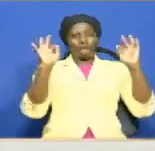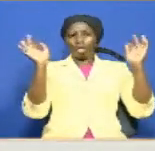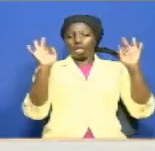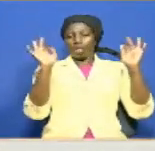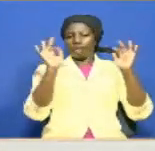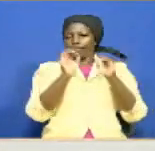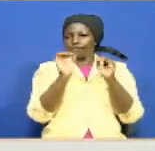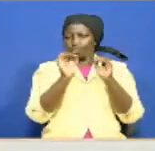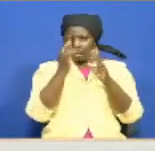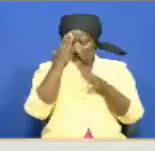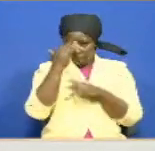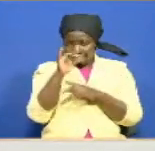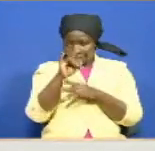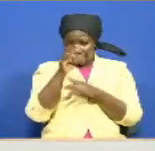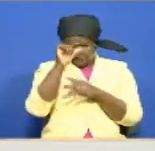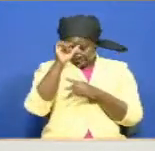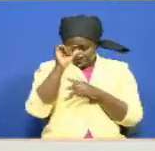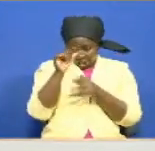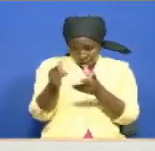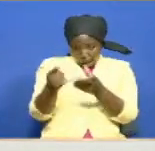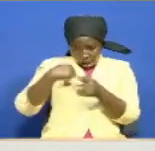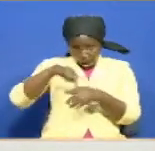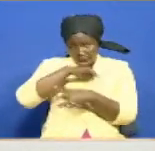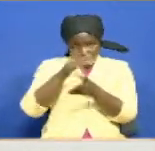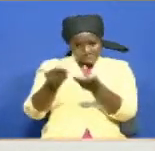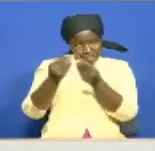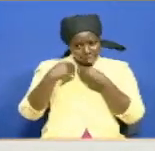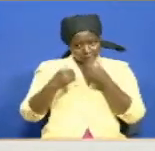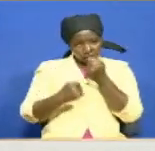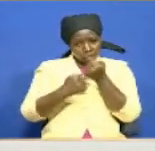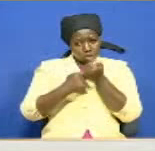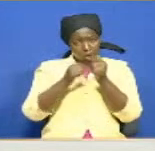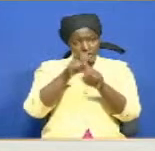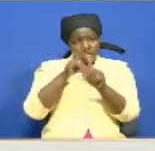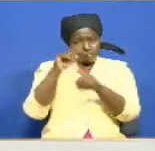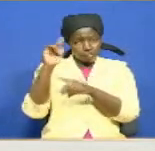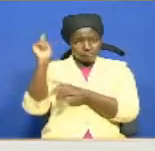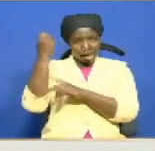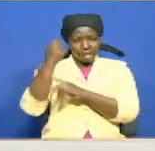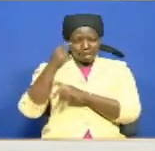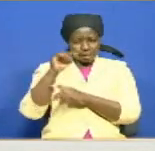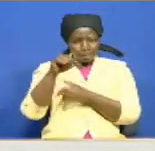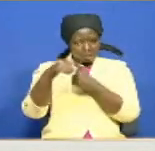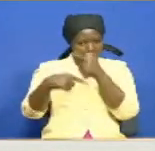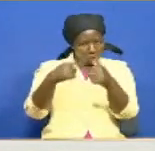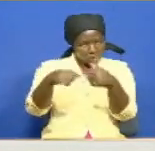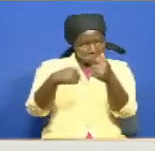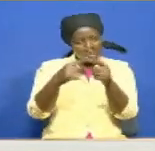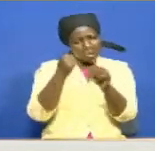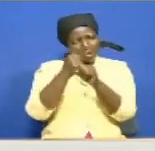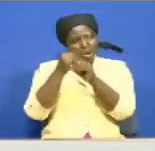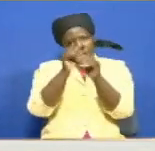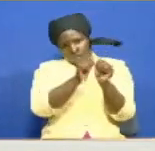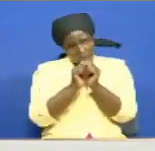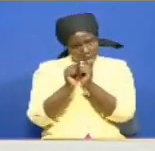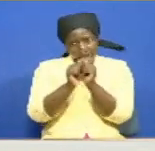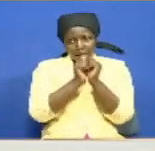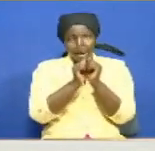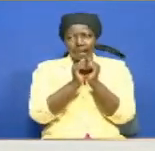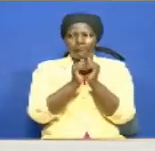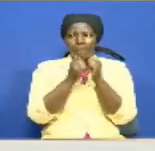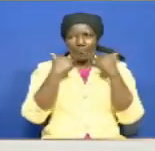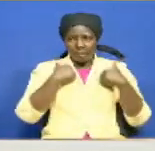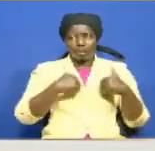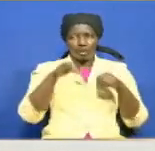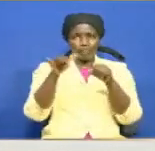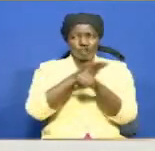to be getting this support from Kenya. This is, as it's been ongoing, we work together to where we are, and I fully